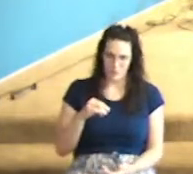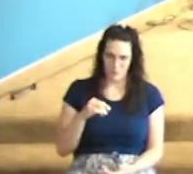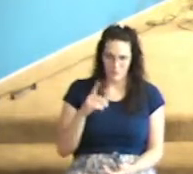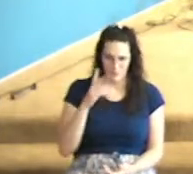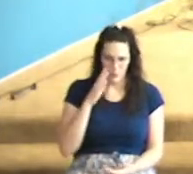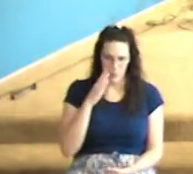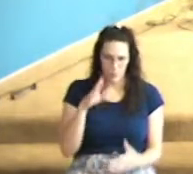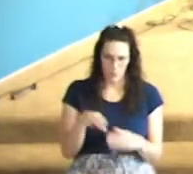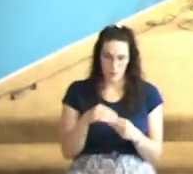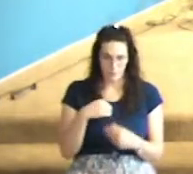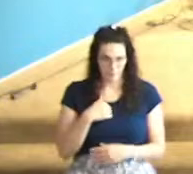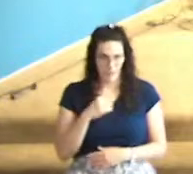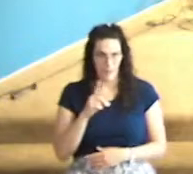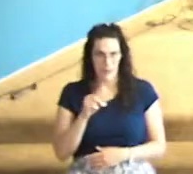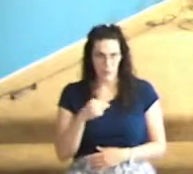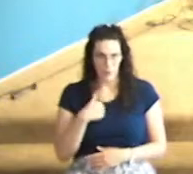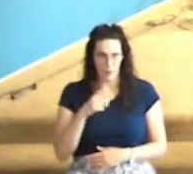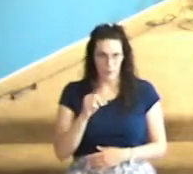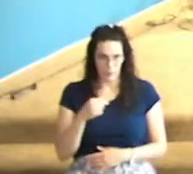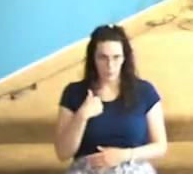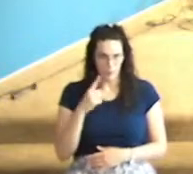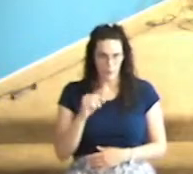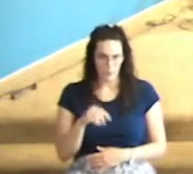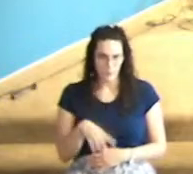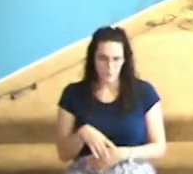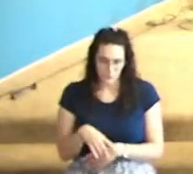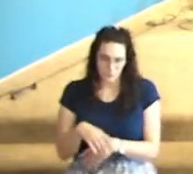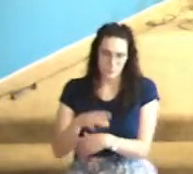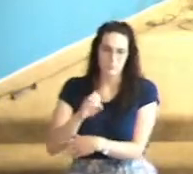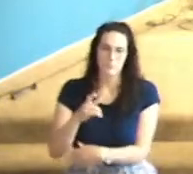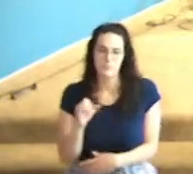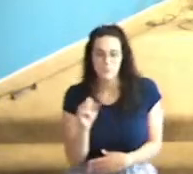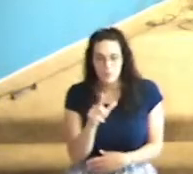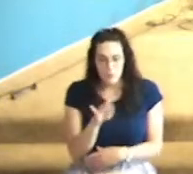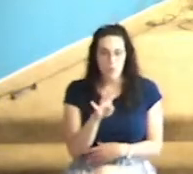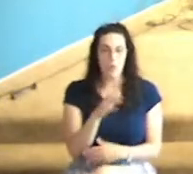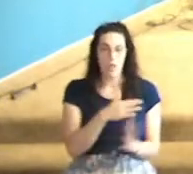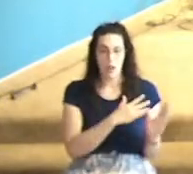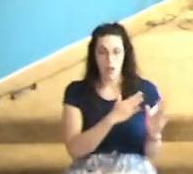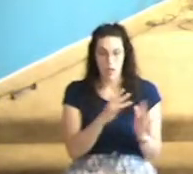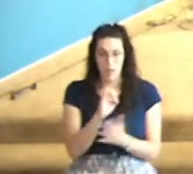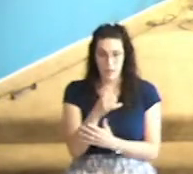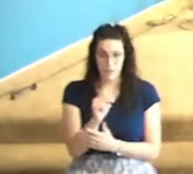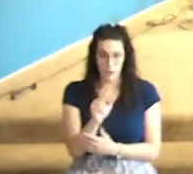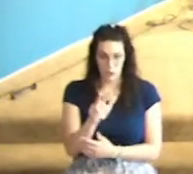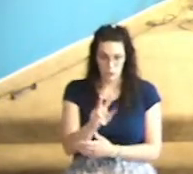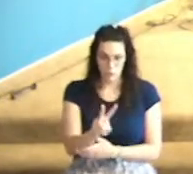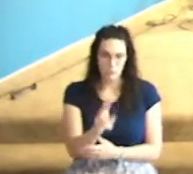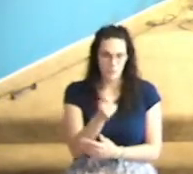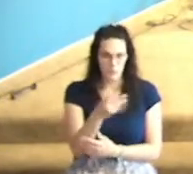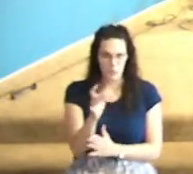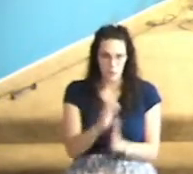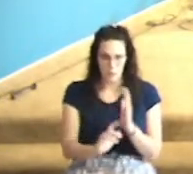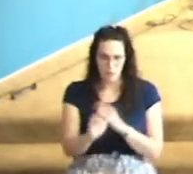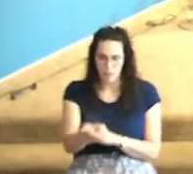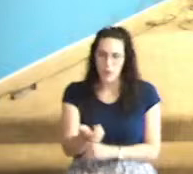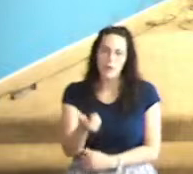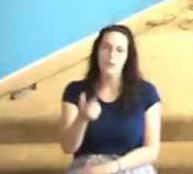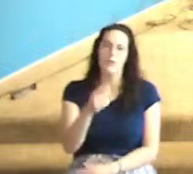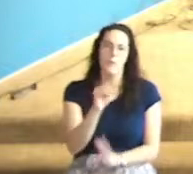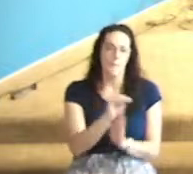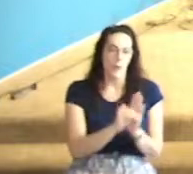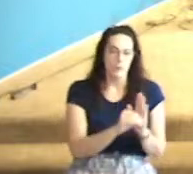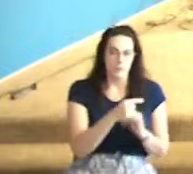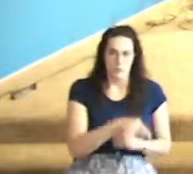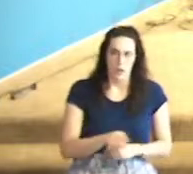the Lord says, we will do. That's Exodus 24. You get to Exodus 32, just a few chapters later. Moses has